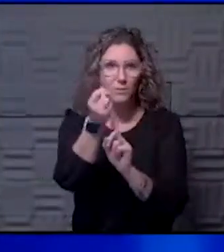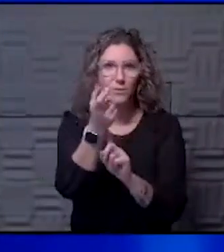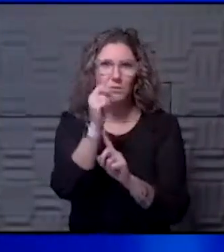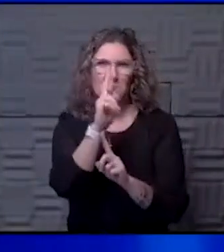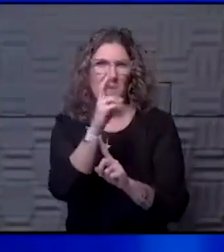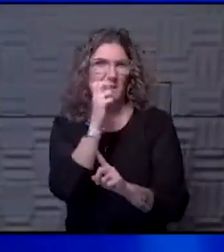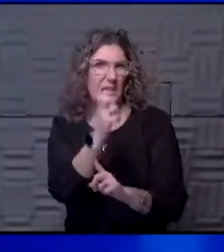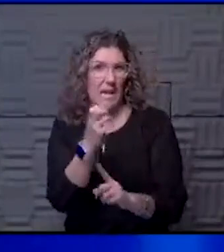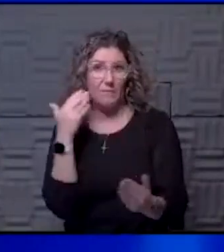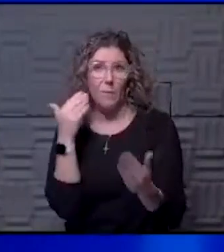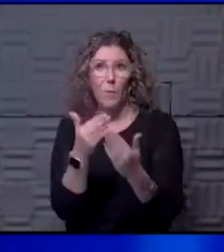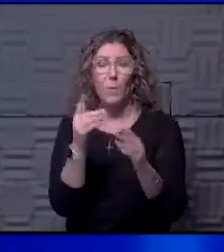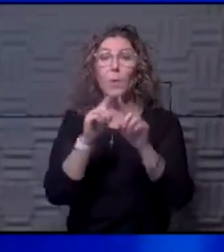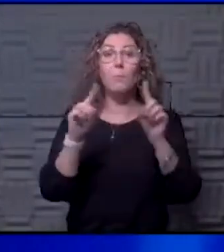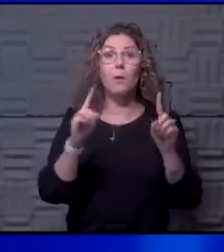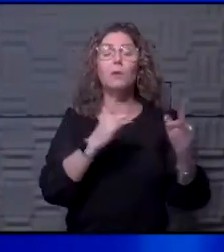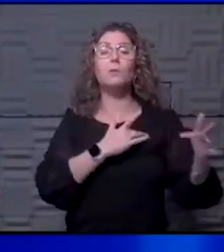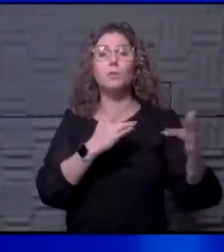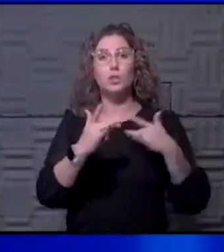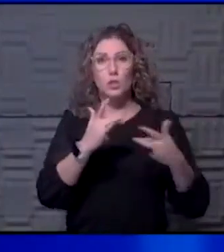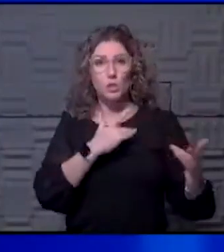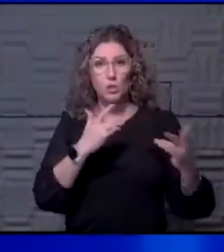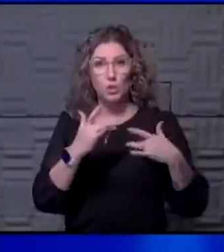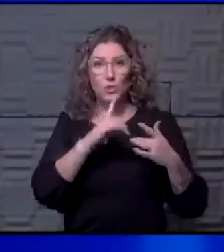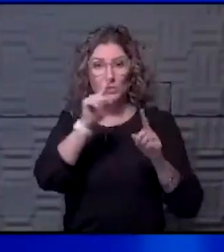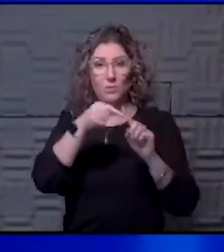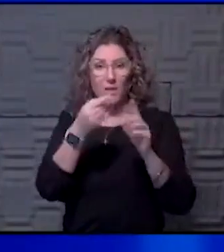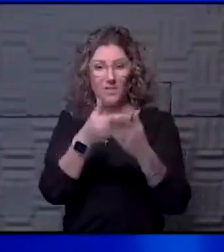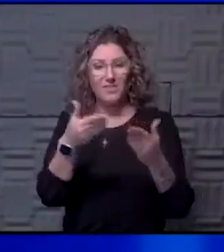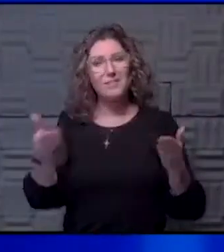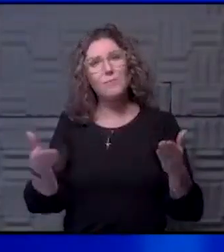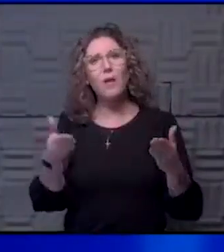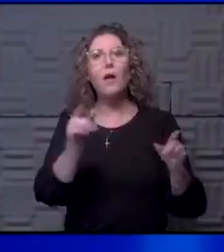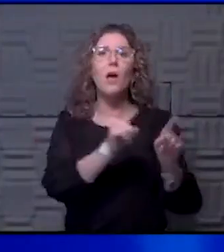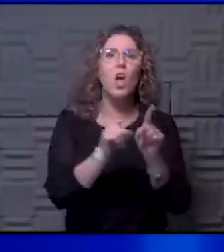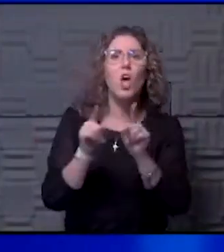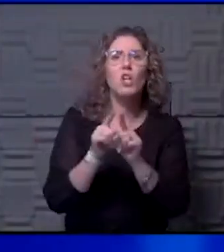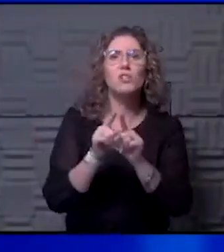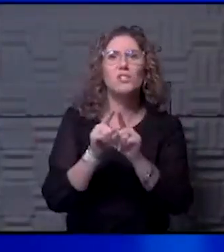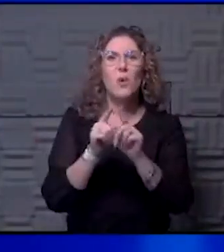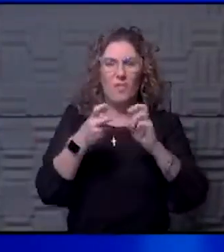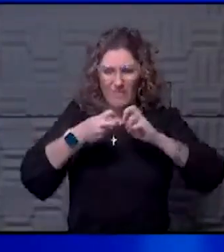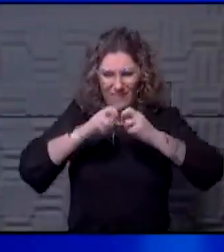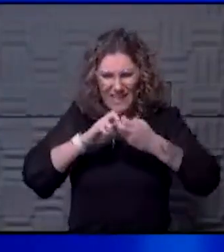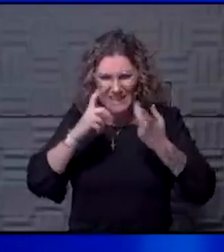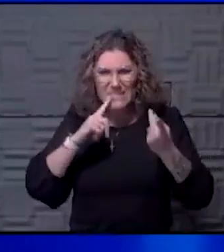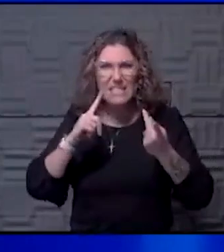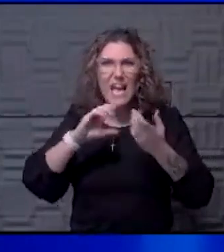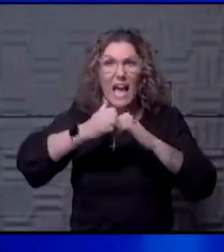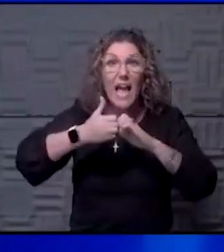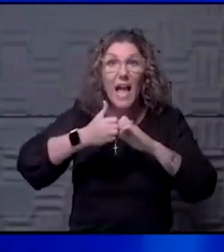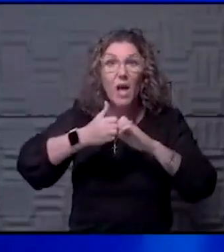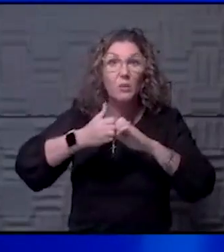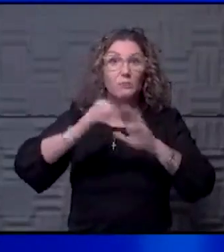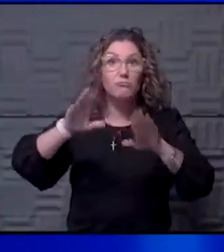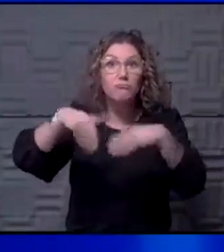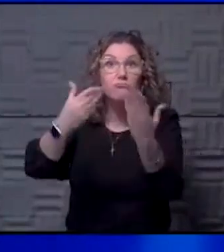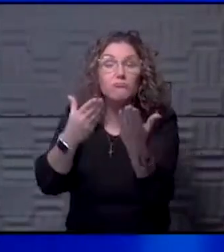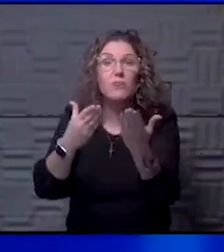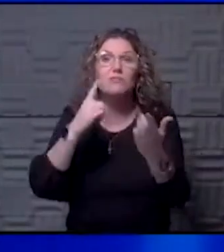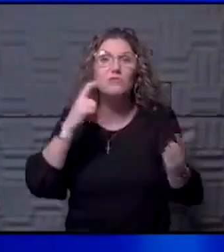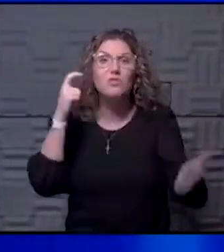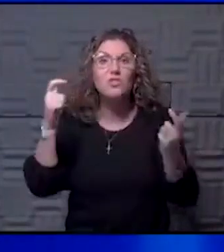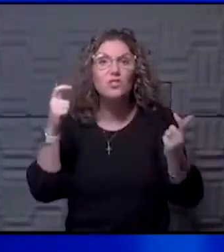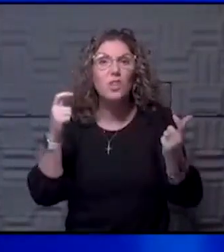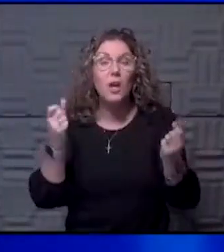come close, but there are concerns about the supply. There's also concerns about the physics of being able to deliver a larger